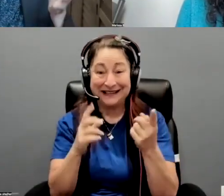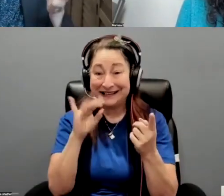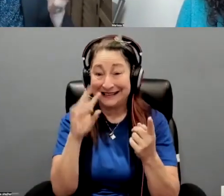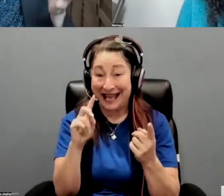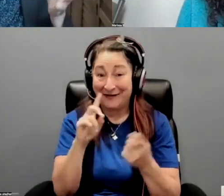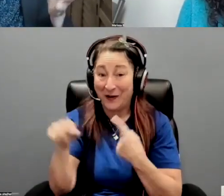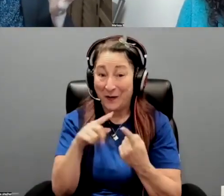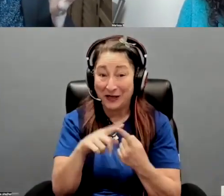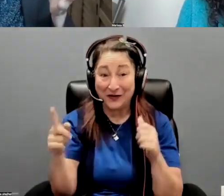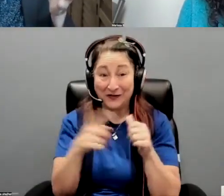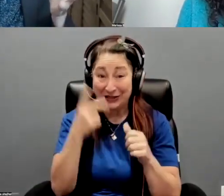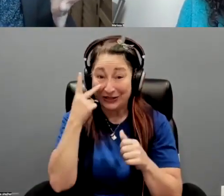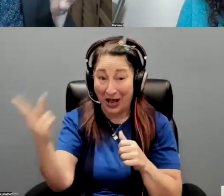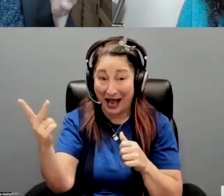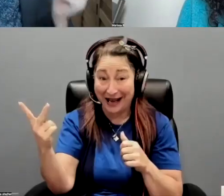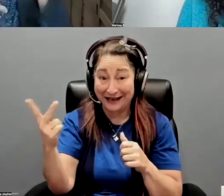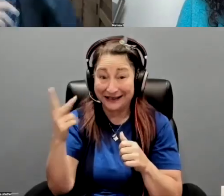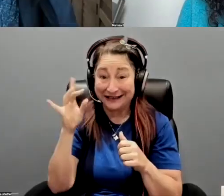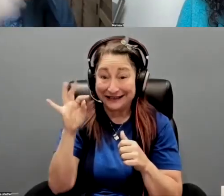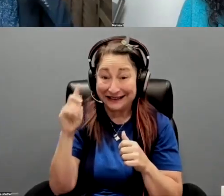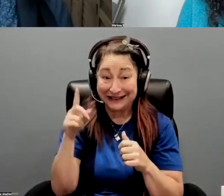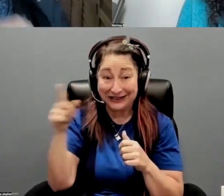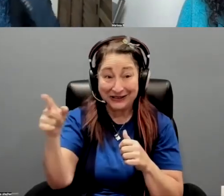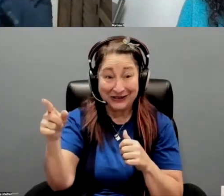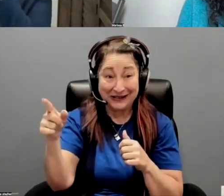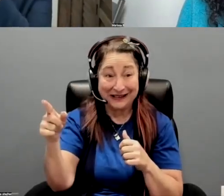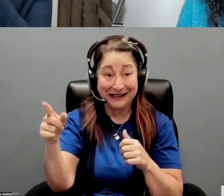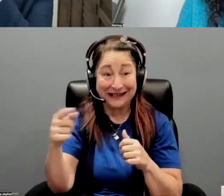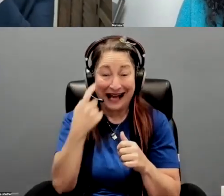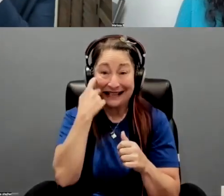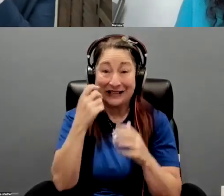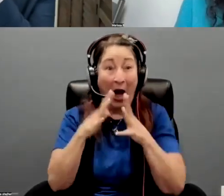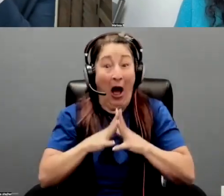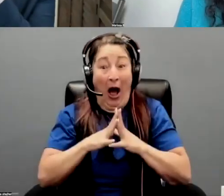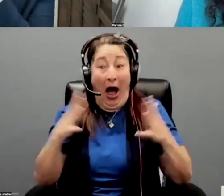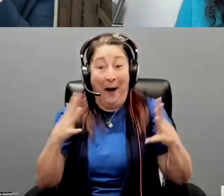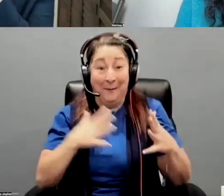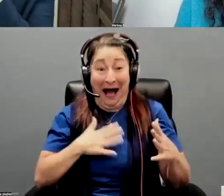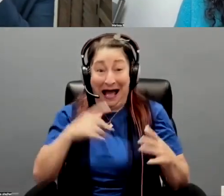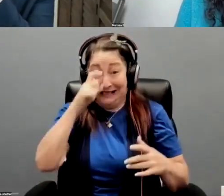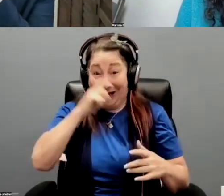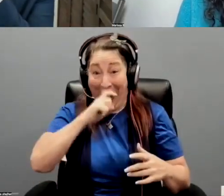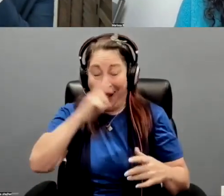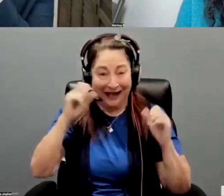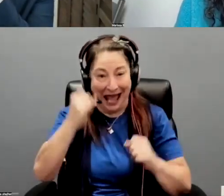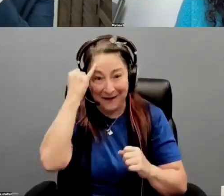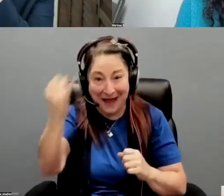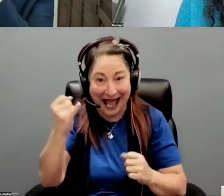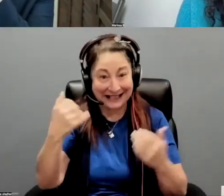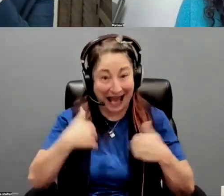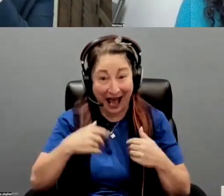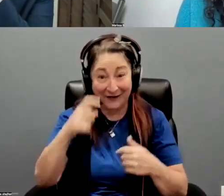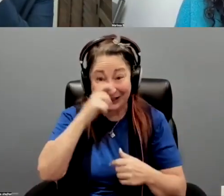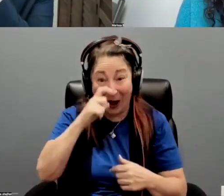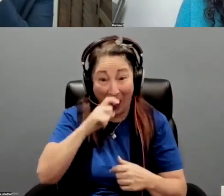it, what did you like go? I just did it, but can't imagine what you would think. Totally.